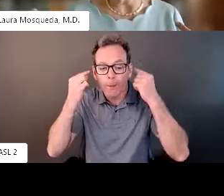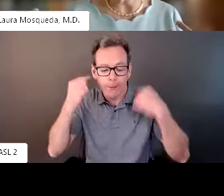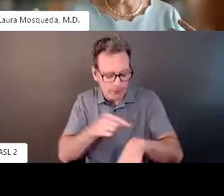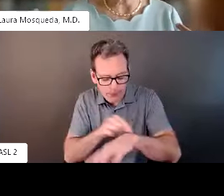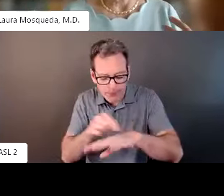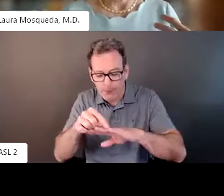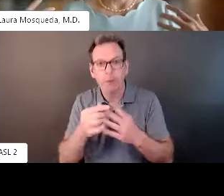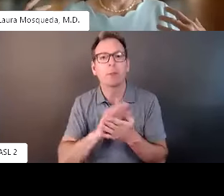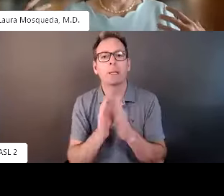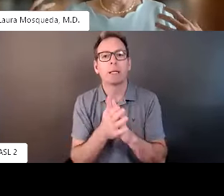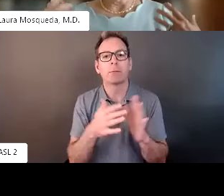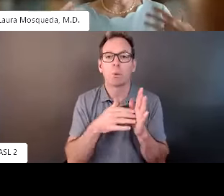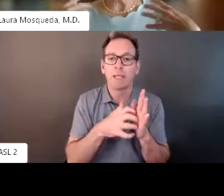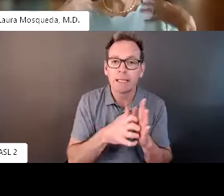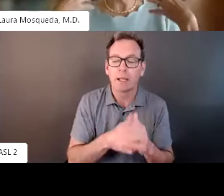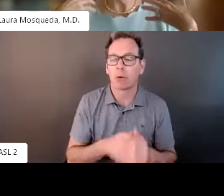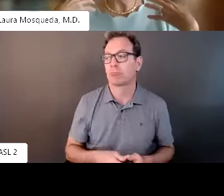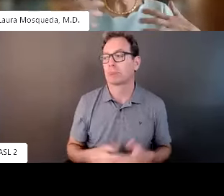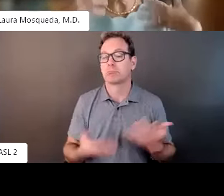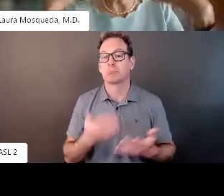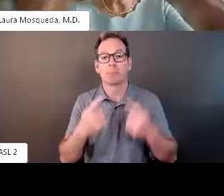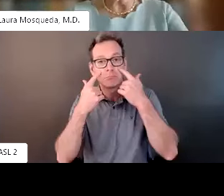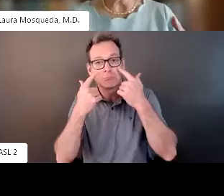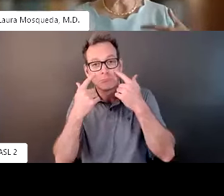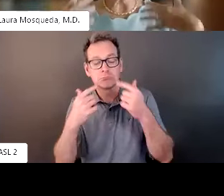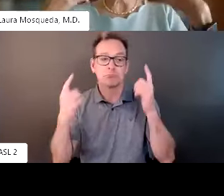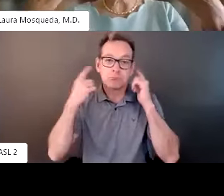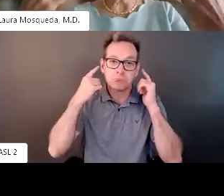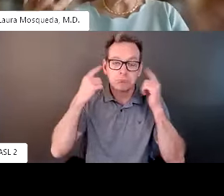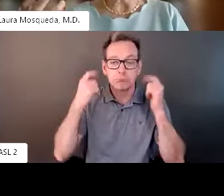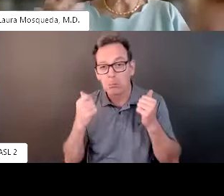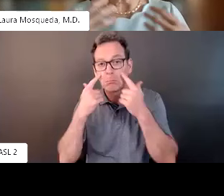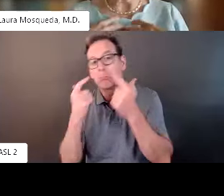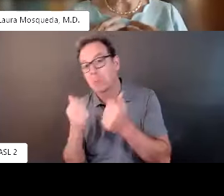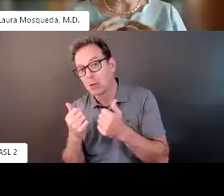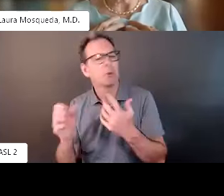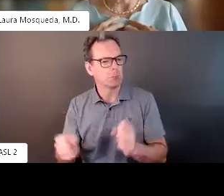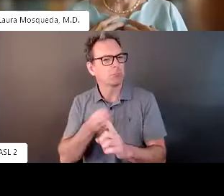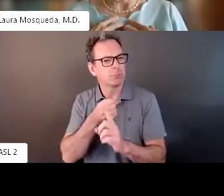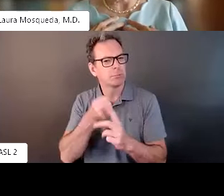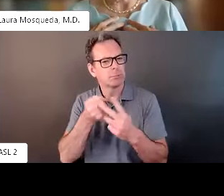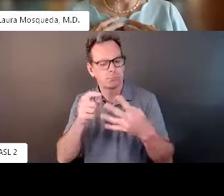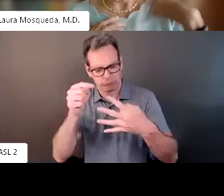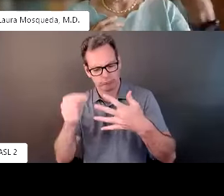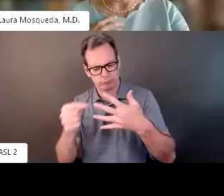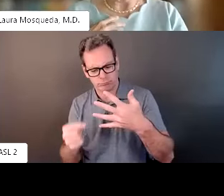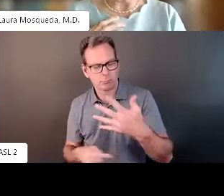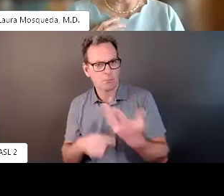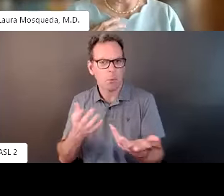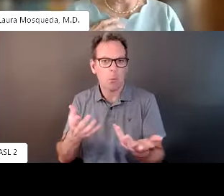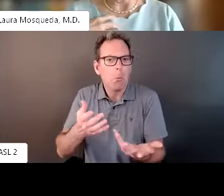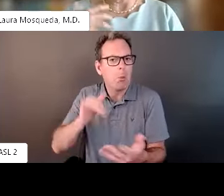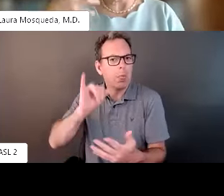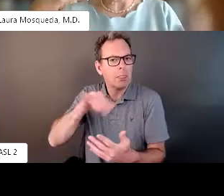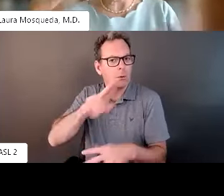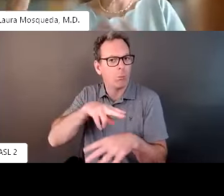and our vision. So all of these things, you can now start to imagine how they impact things like likelihood